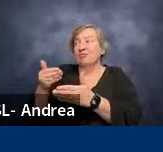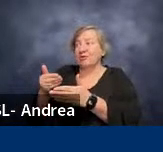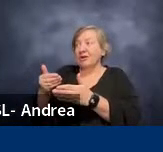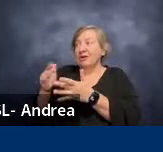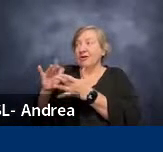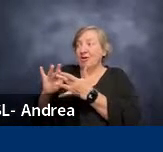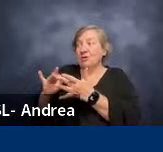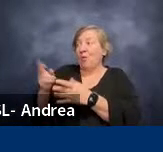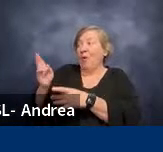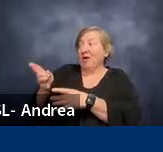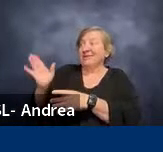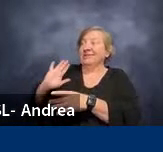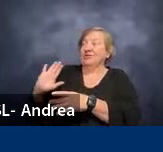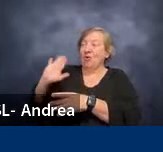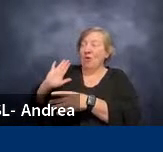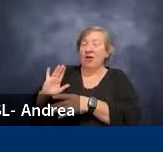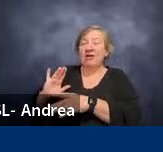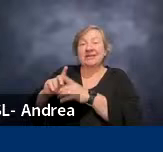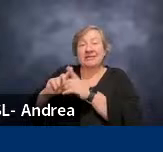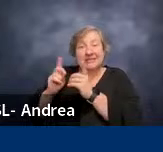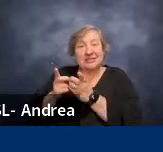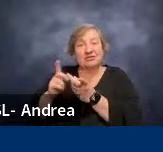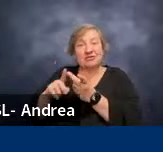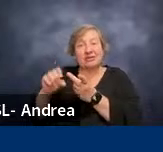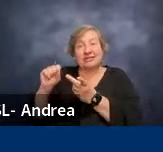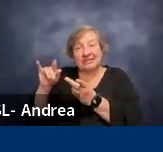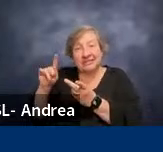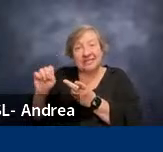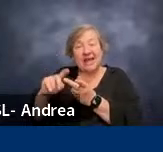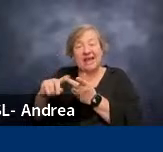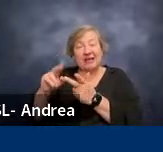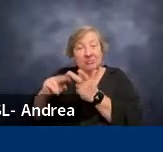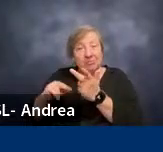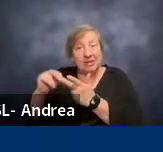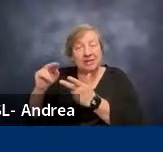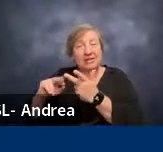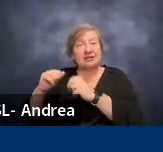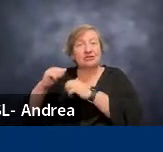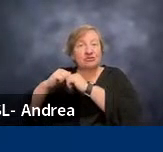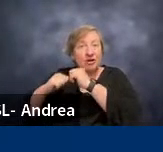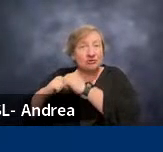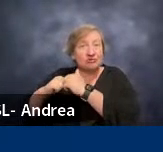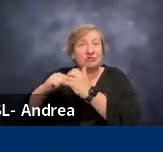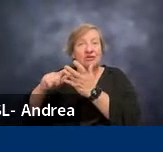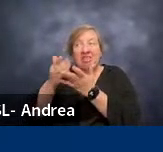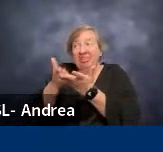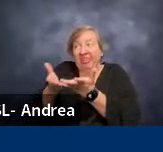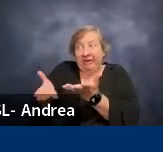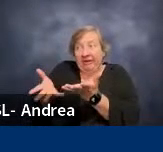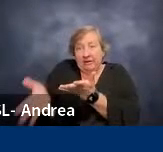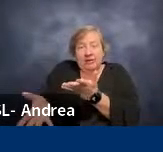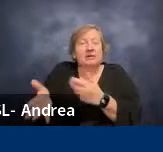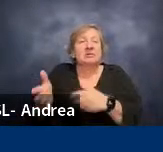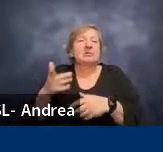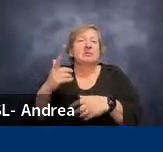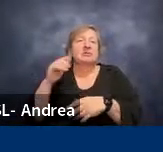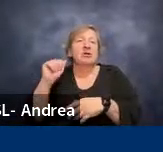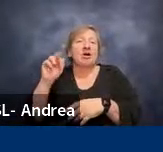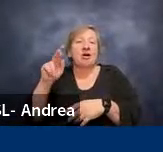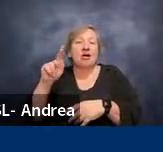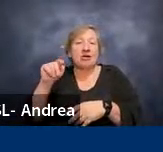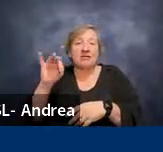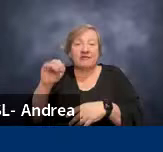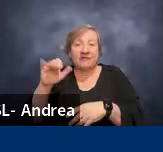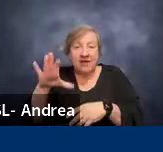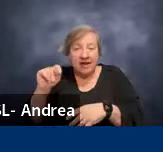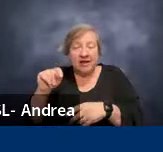historic district, site, building, structure, or object, such as artifacts,